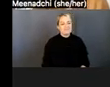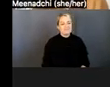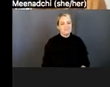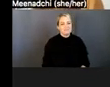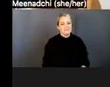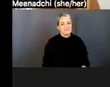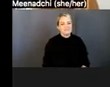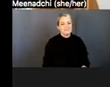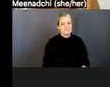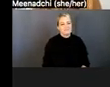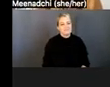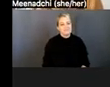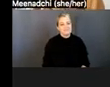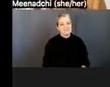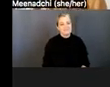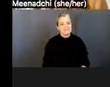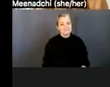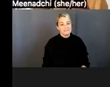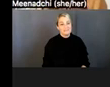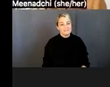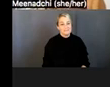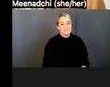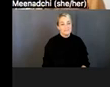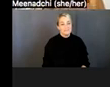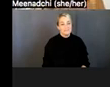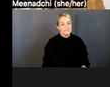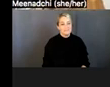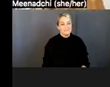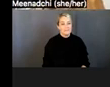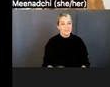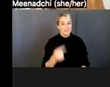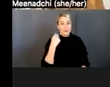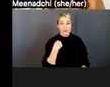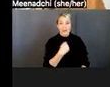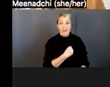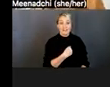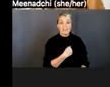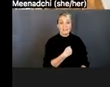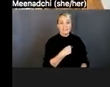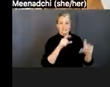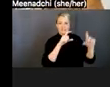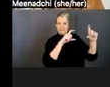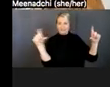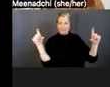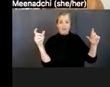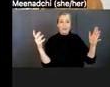Mm-hmm. Yes, okay. So taking us into what is it that play gives us access